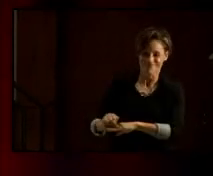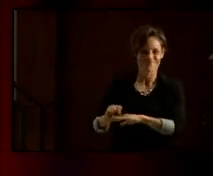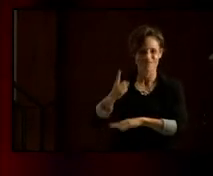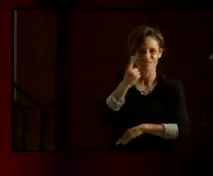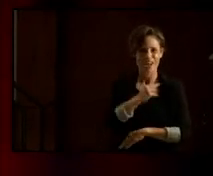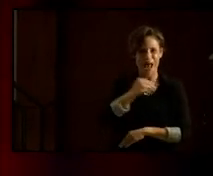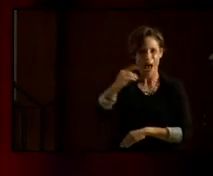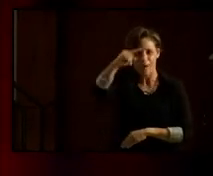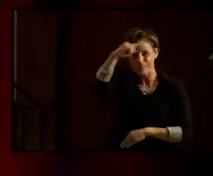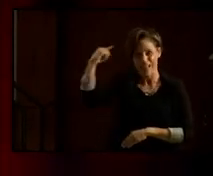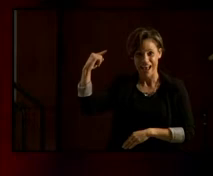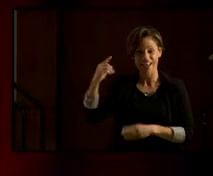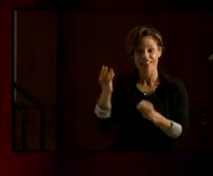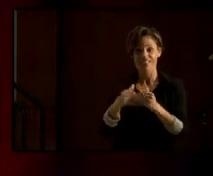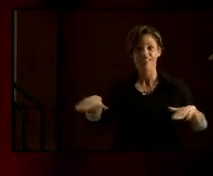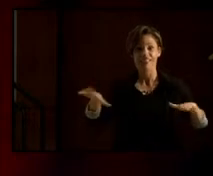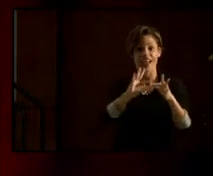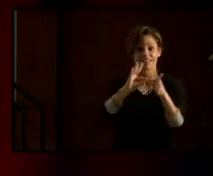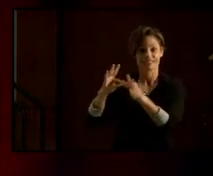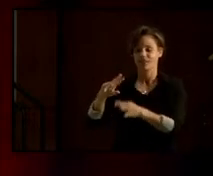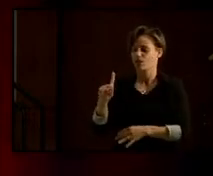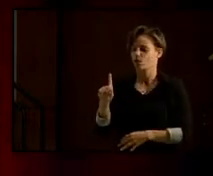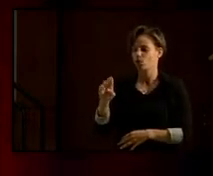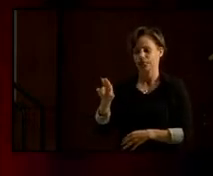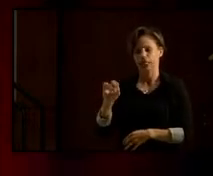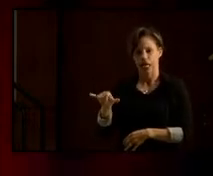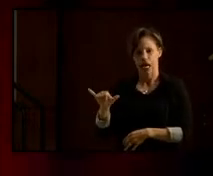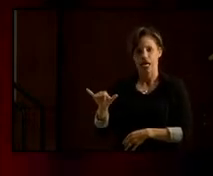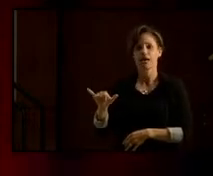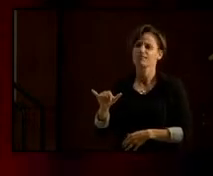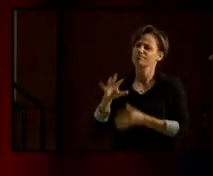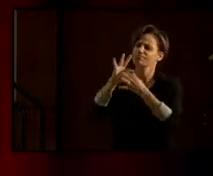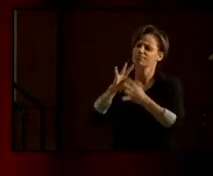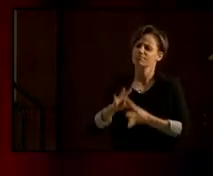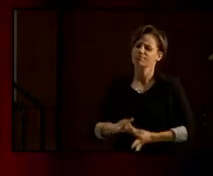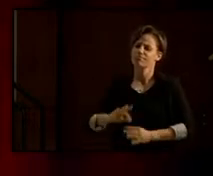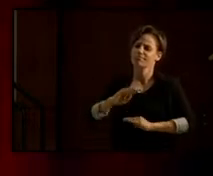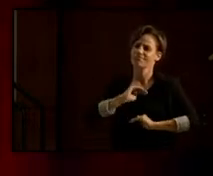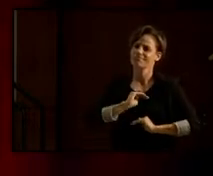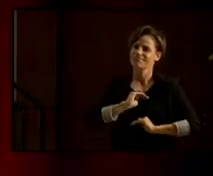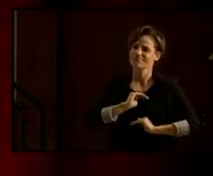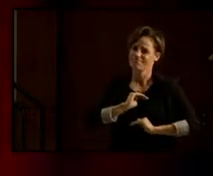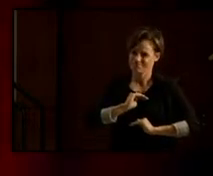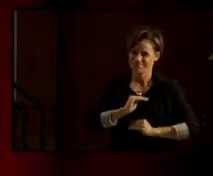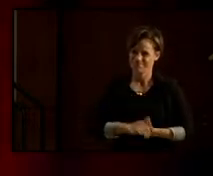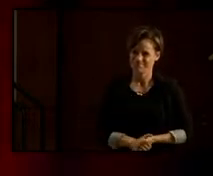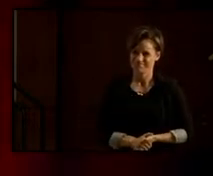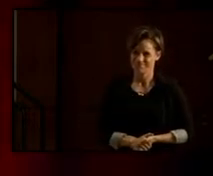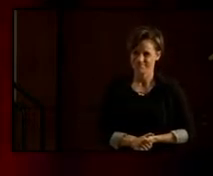black. It is land of the Kumeyaay. Yechun, my heart is good. Nawum.